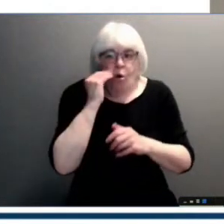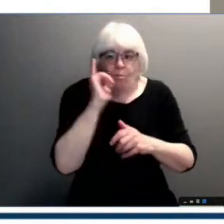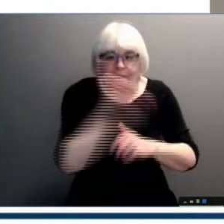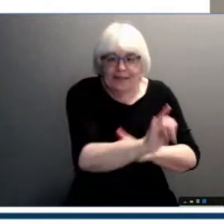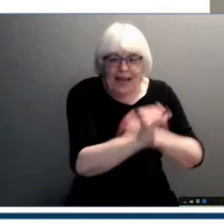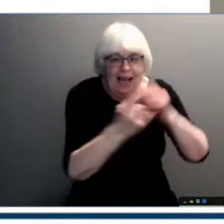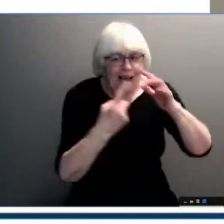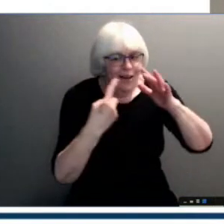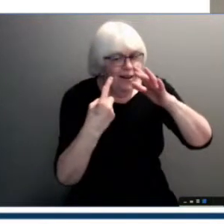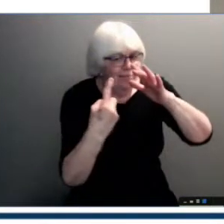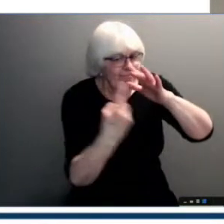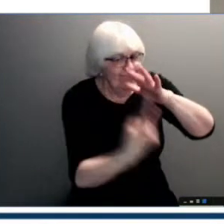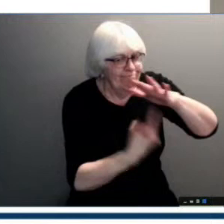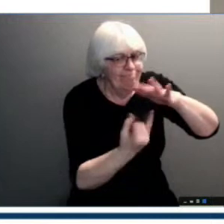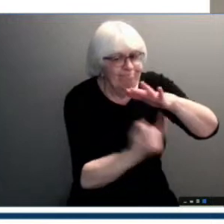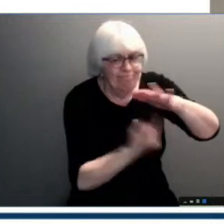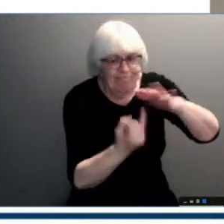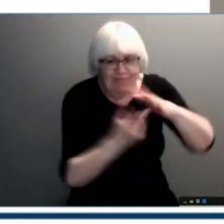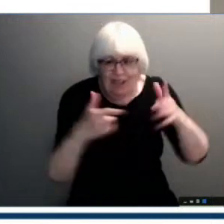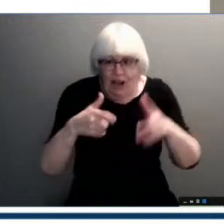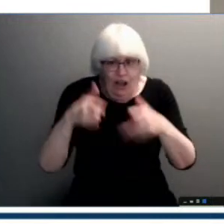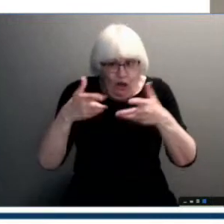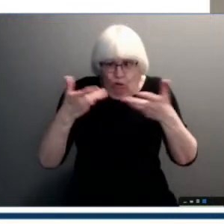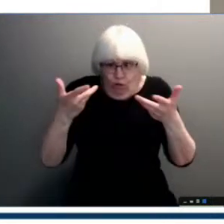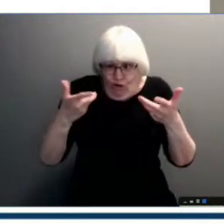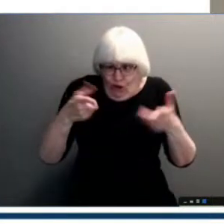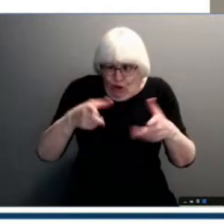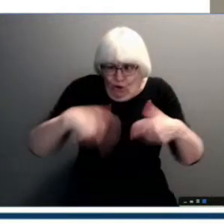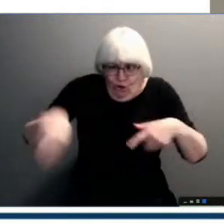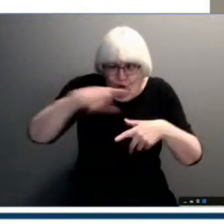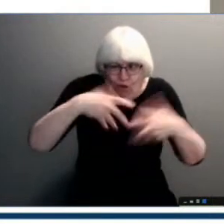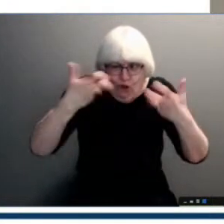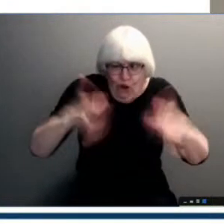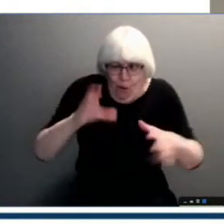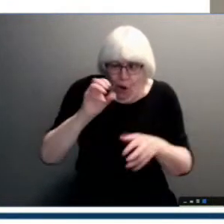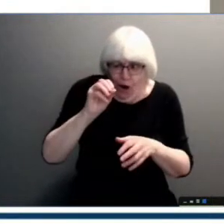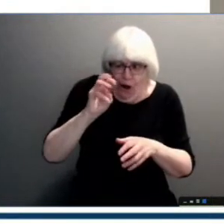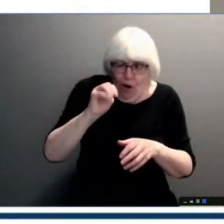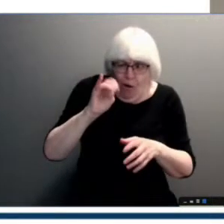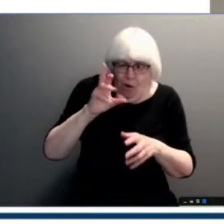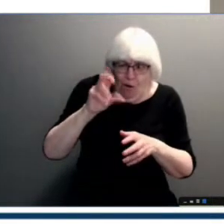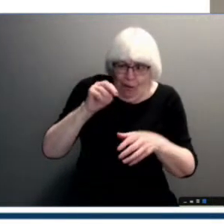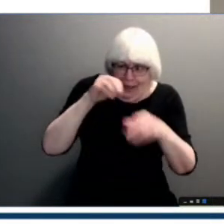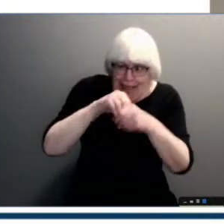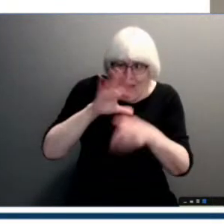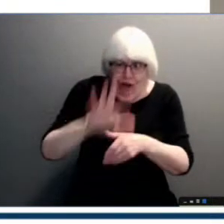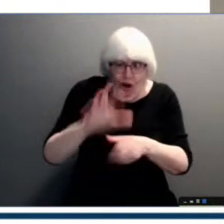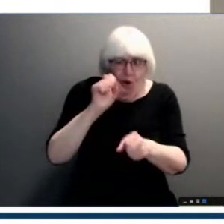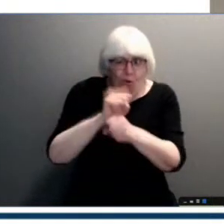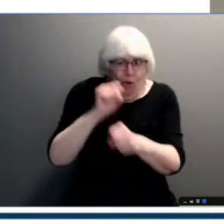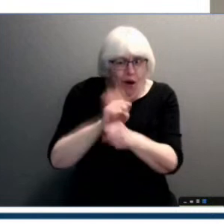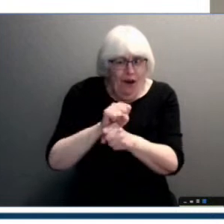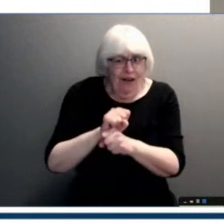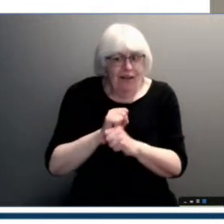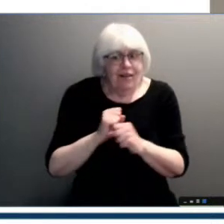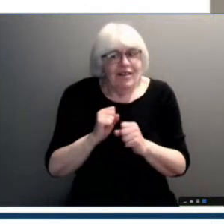workplace. Our situation is serious, but it is not dire. We're going to have to make some tough decisions